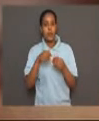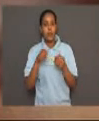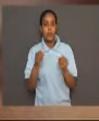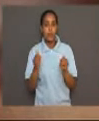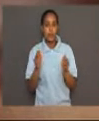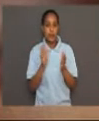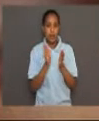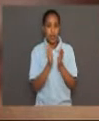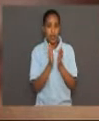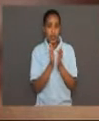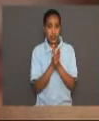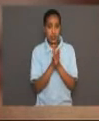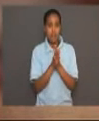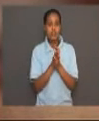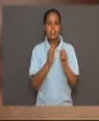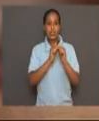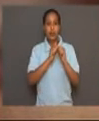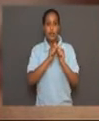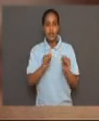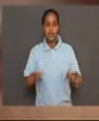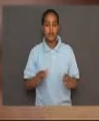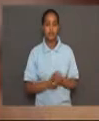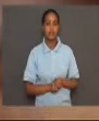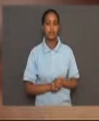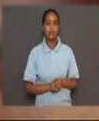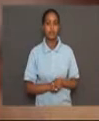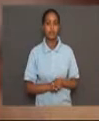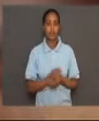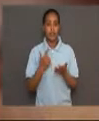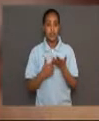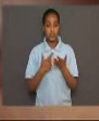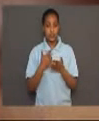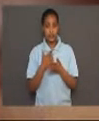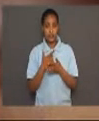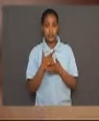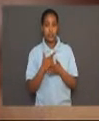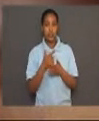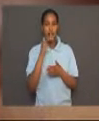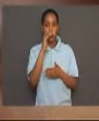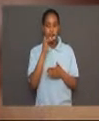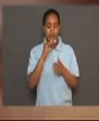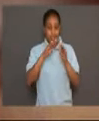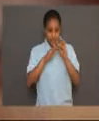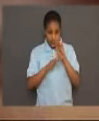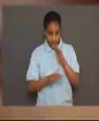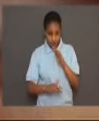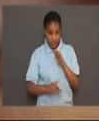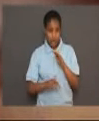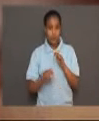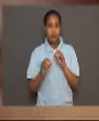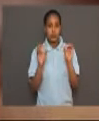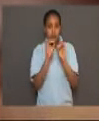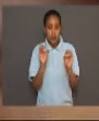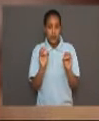together and disappear. The viscosity level decreases